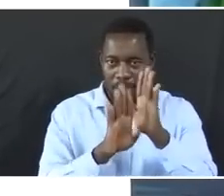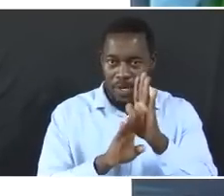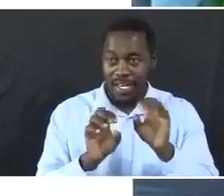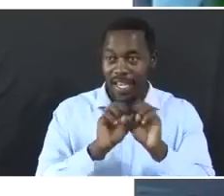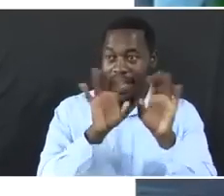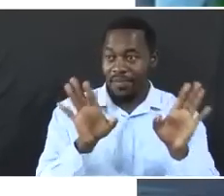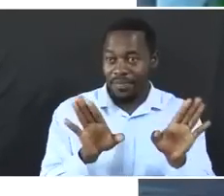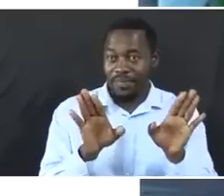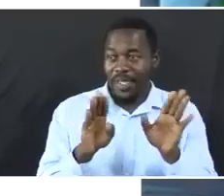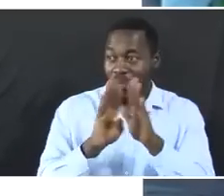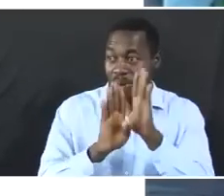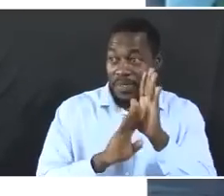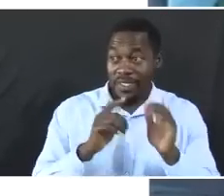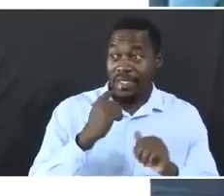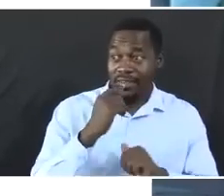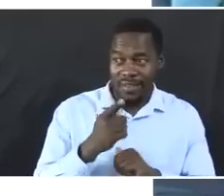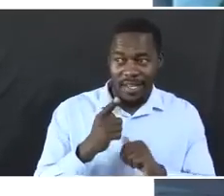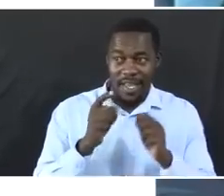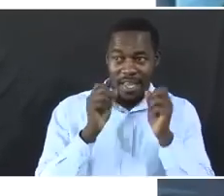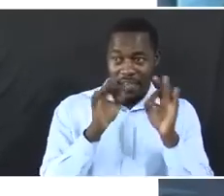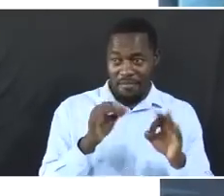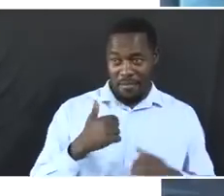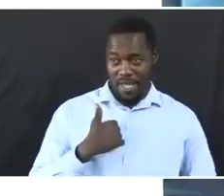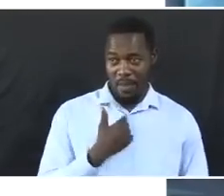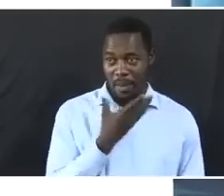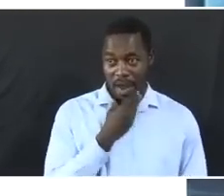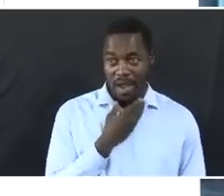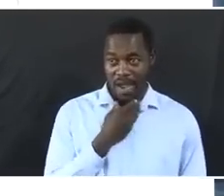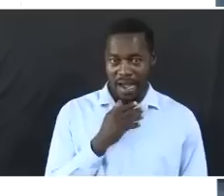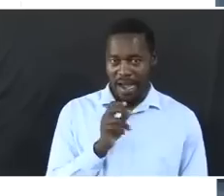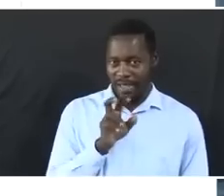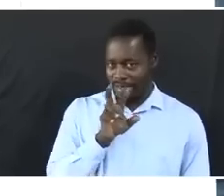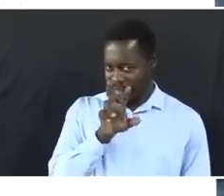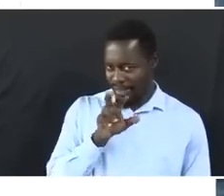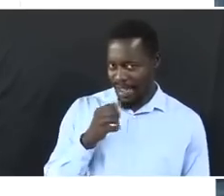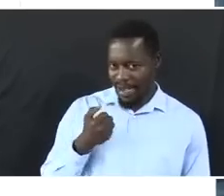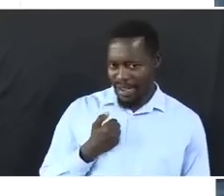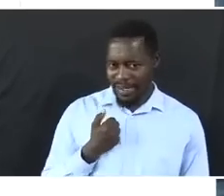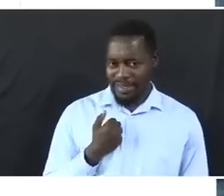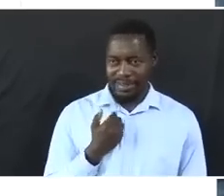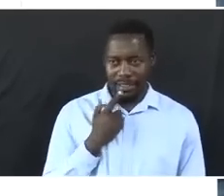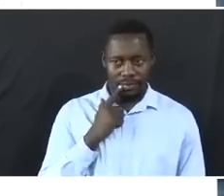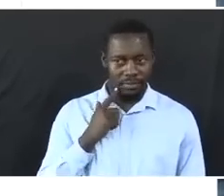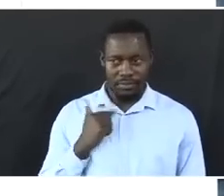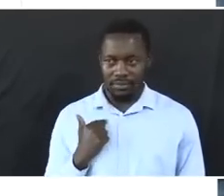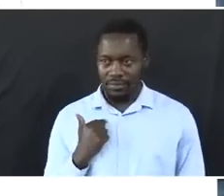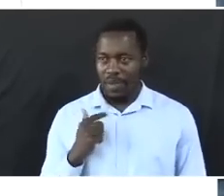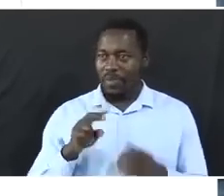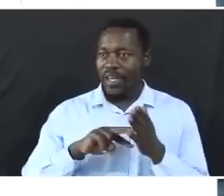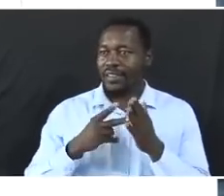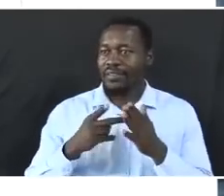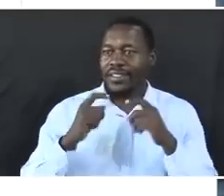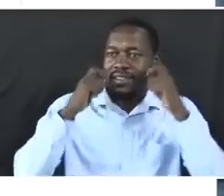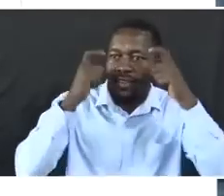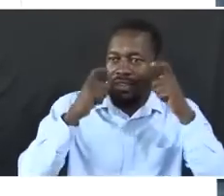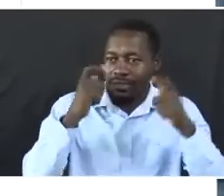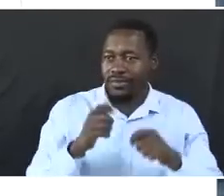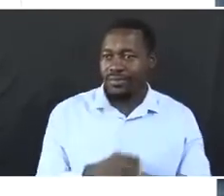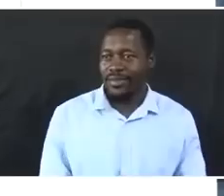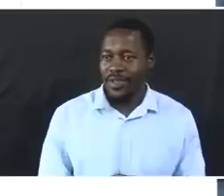woman and lusts after her has committed what?